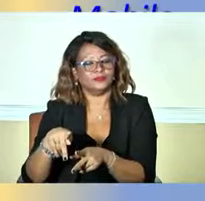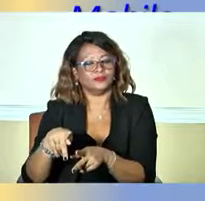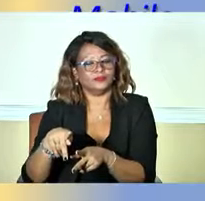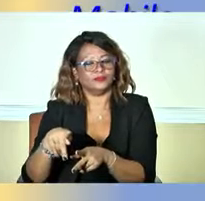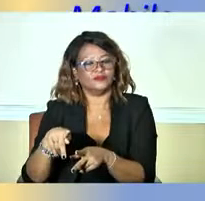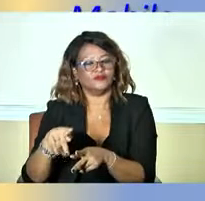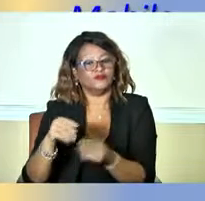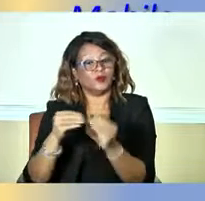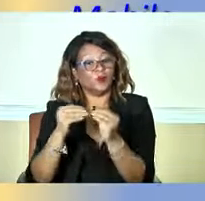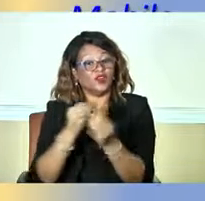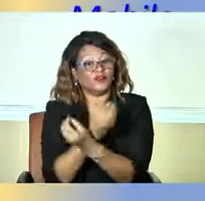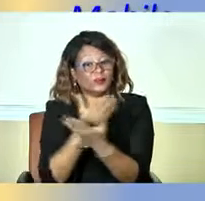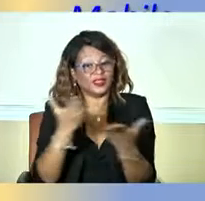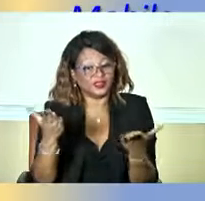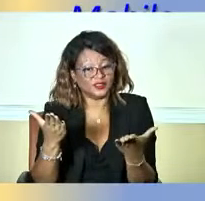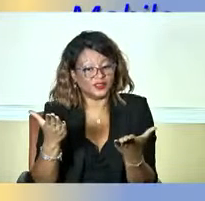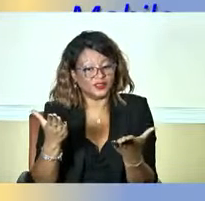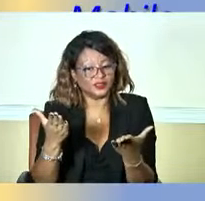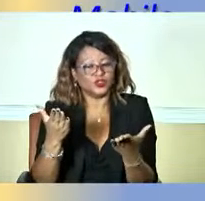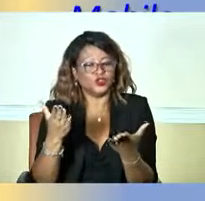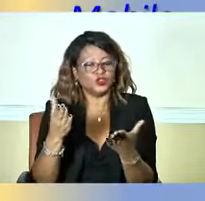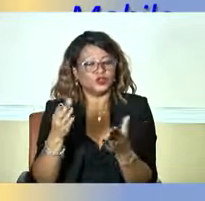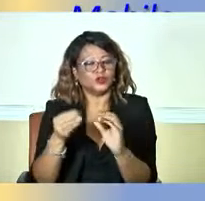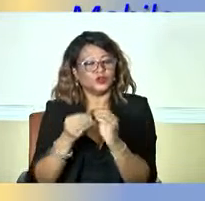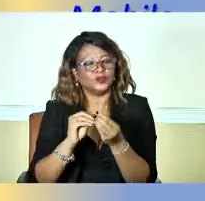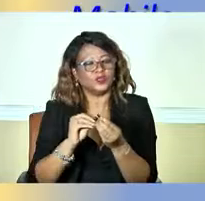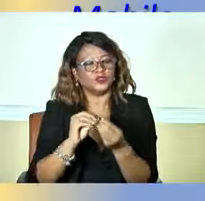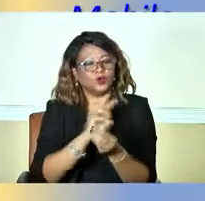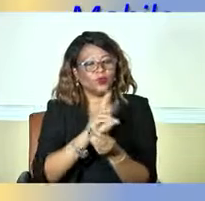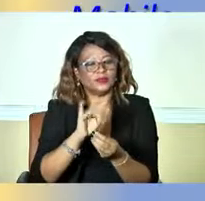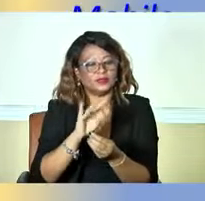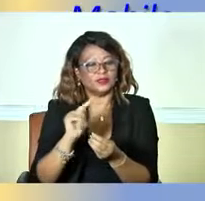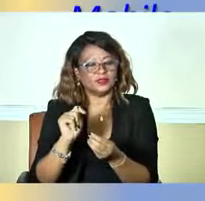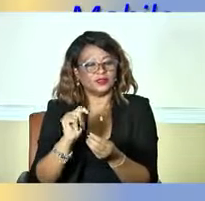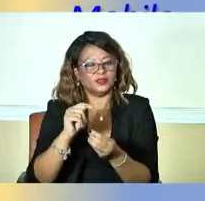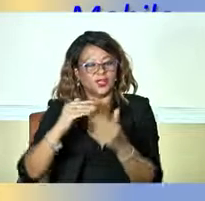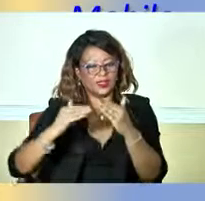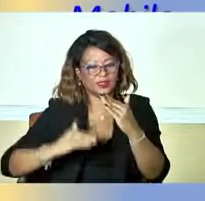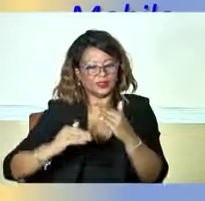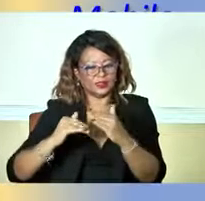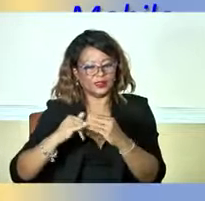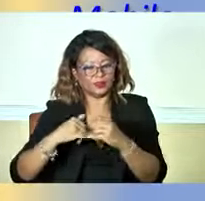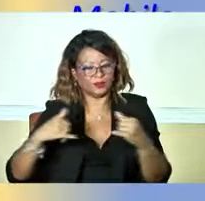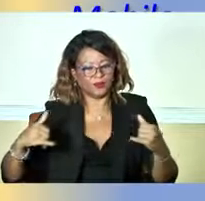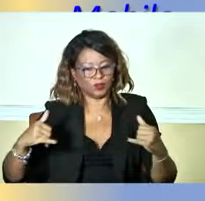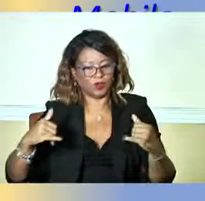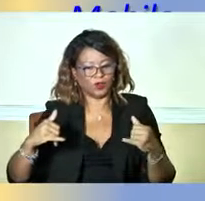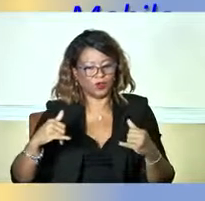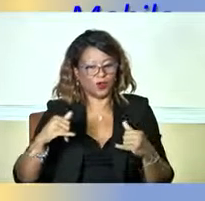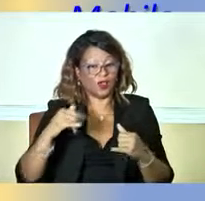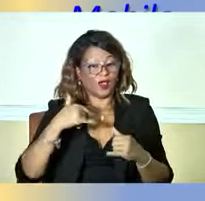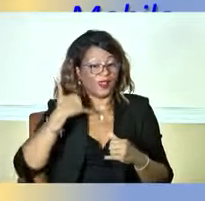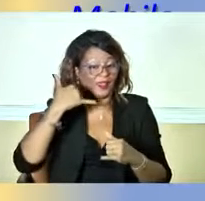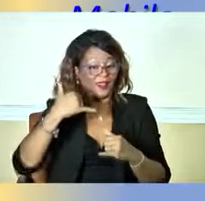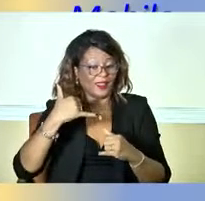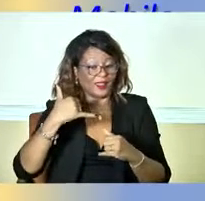For further information, you can reach us at the website listed below or our